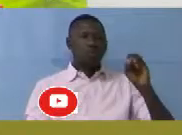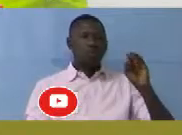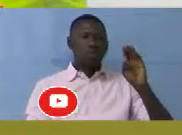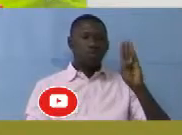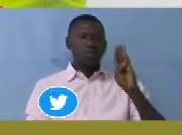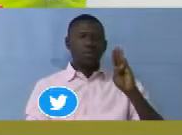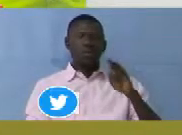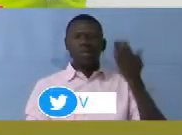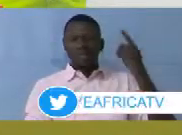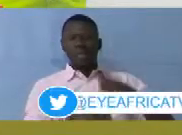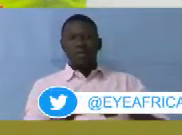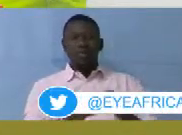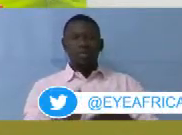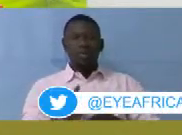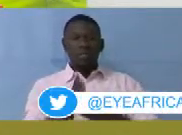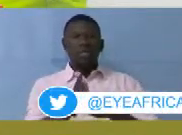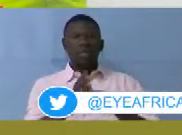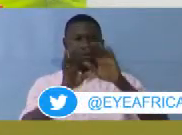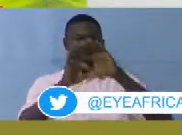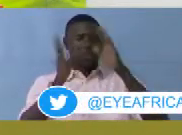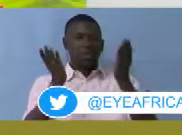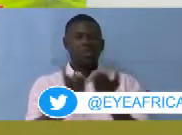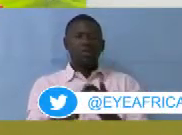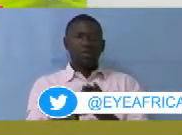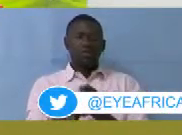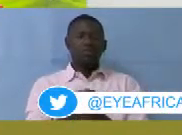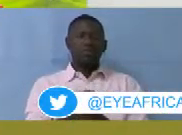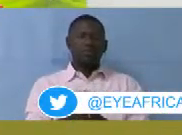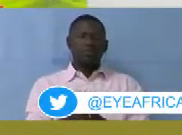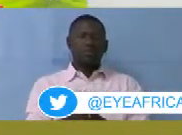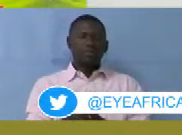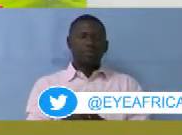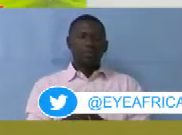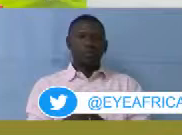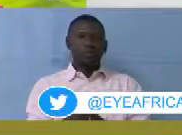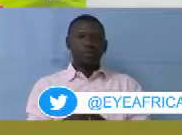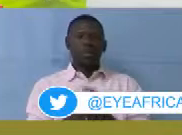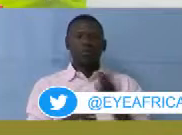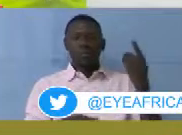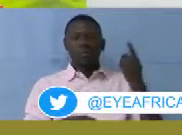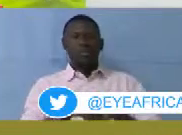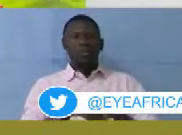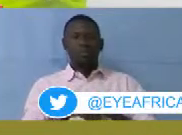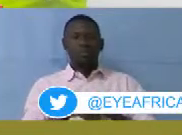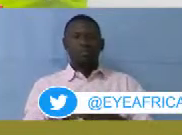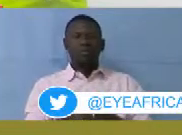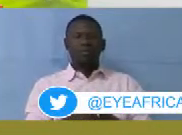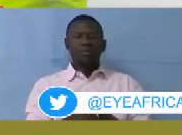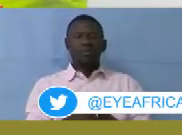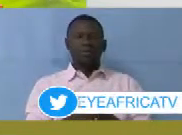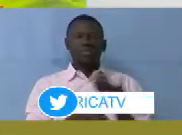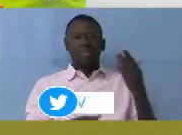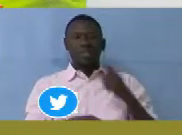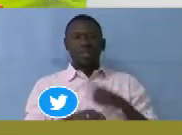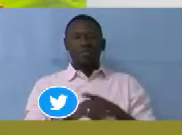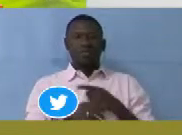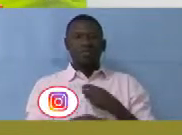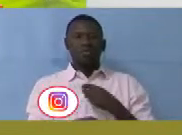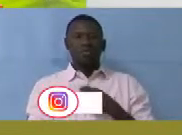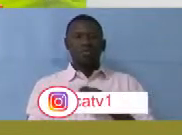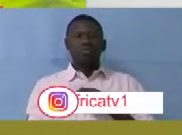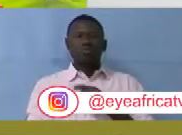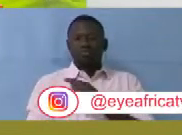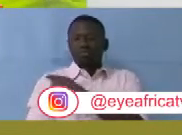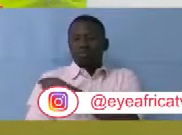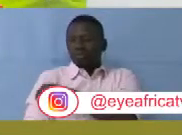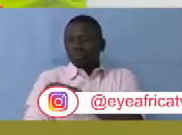Mbouk. Nakilo baka Mr. Mbouk to anelekita Director General ti? Yeah, at one time he was, at that time he was a couple.